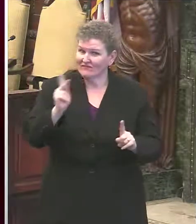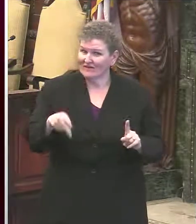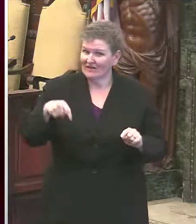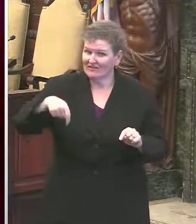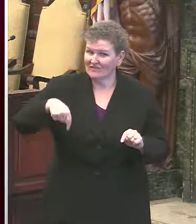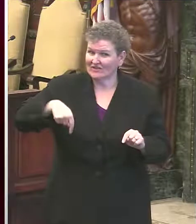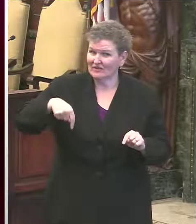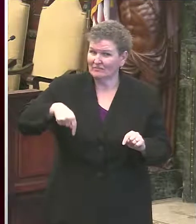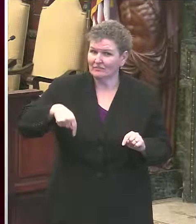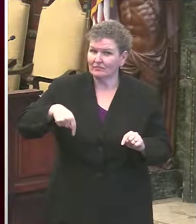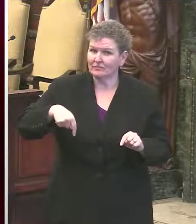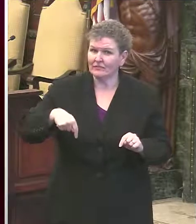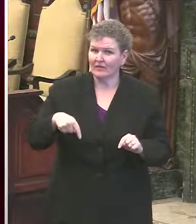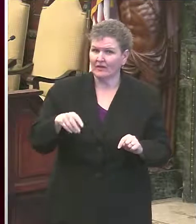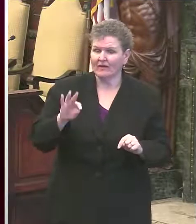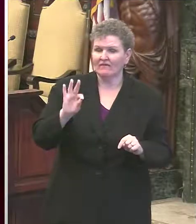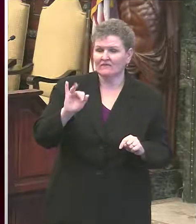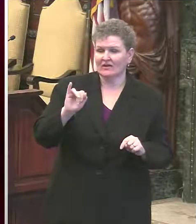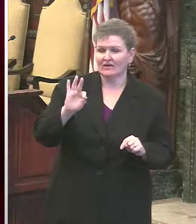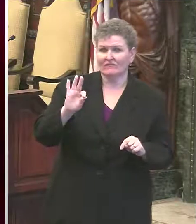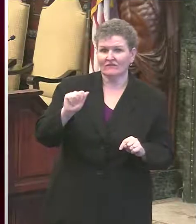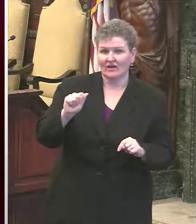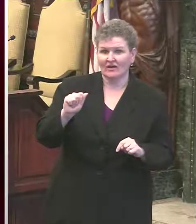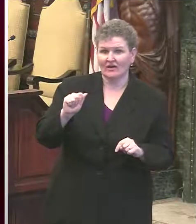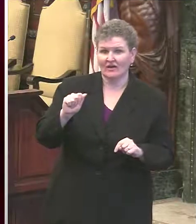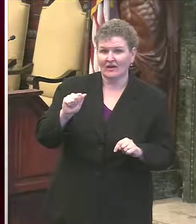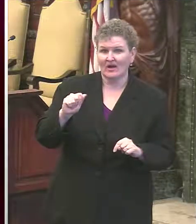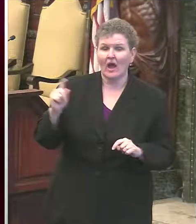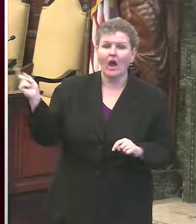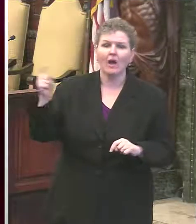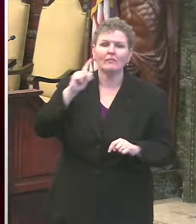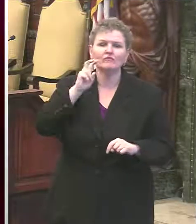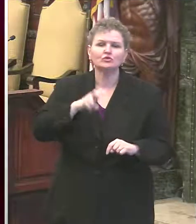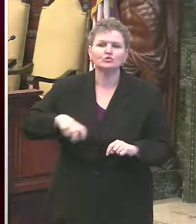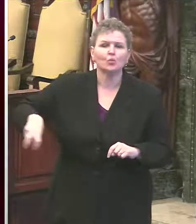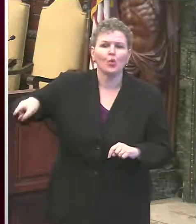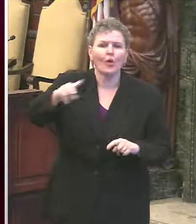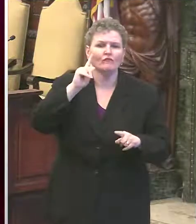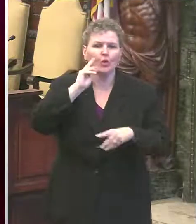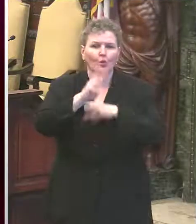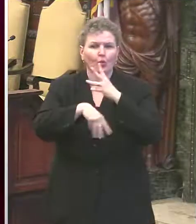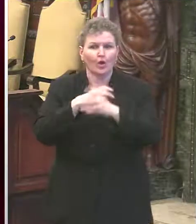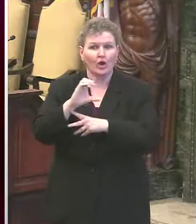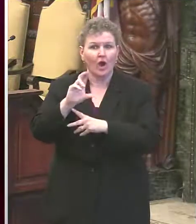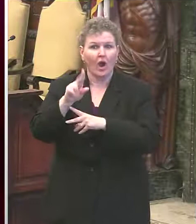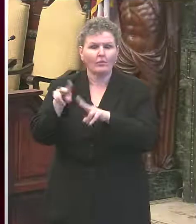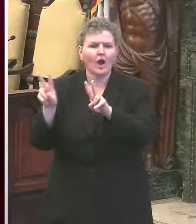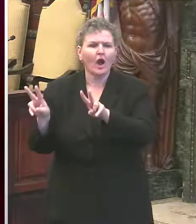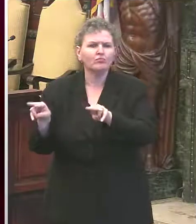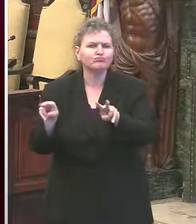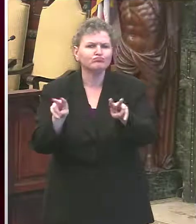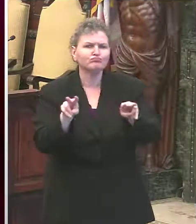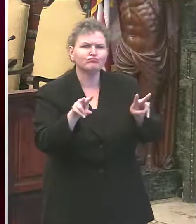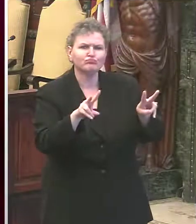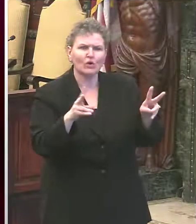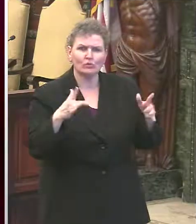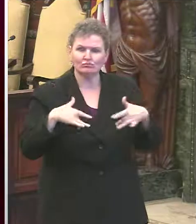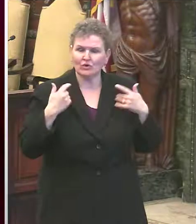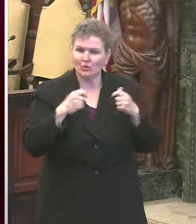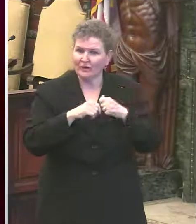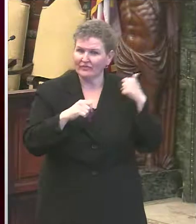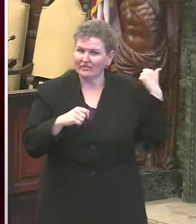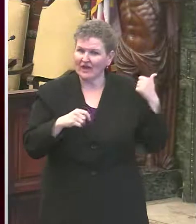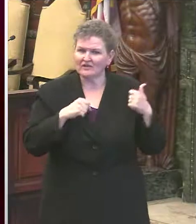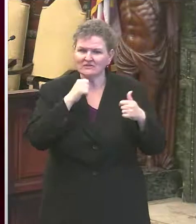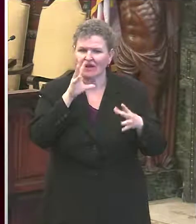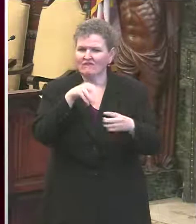town for the tour, the potentially for a World Cup coming to Philadelphia. Can you just give me an idea how that meeting went today? I was not involved in the